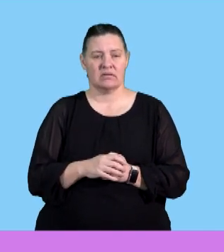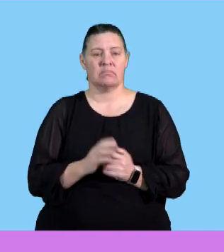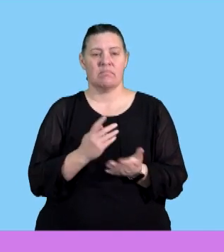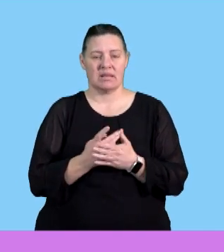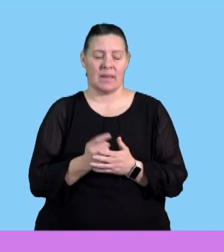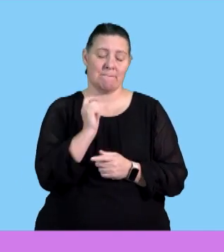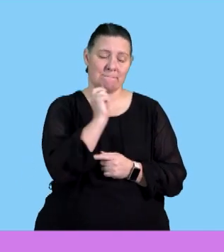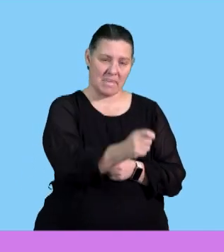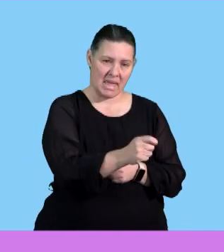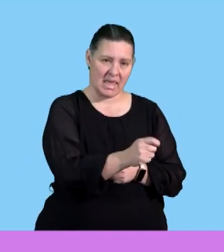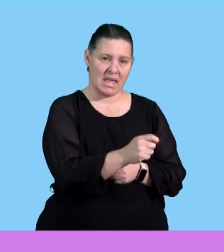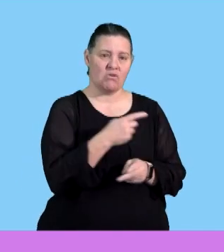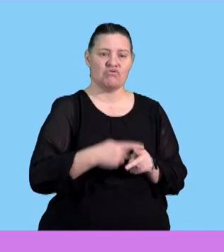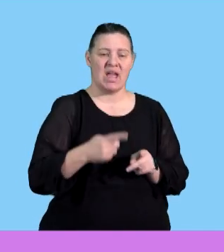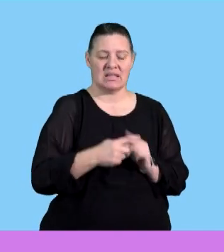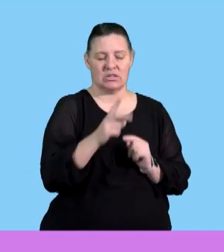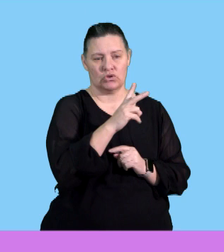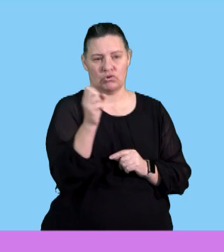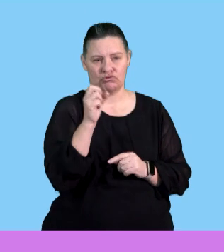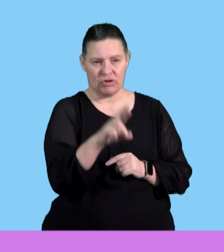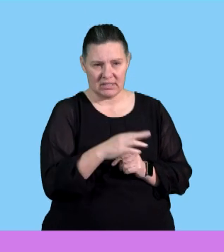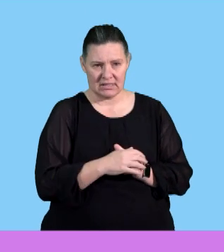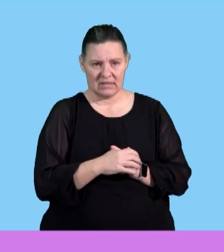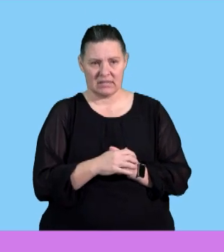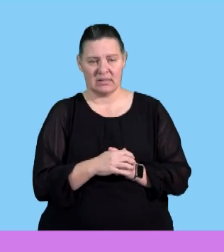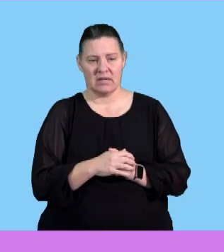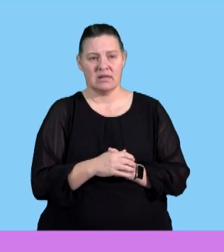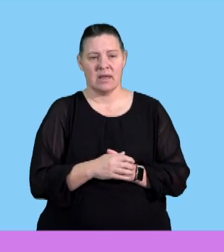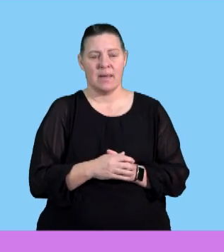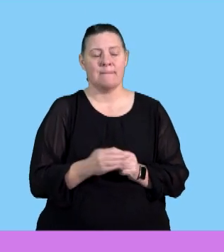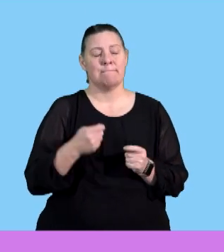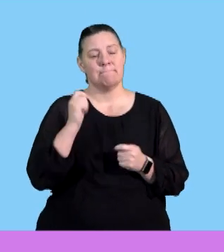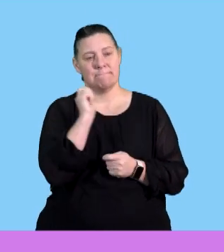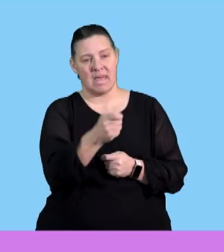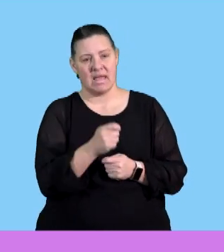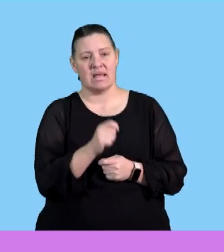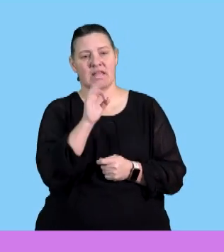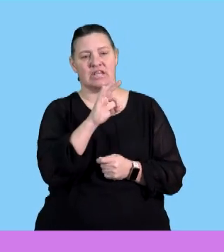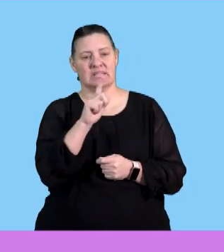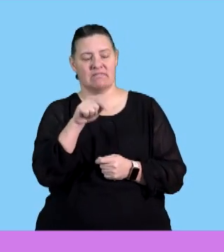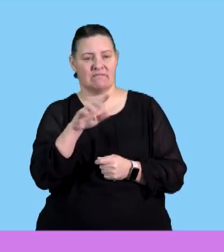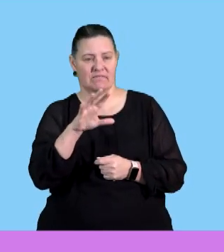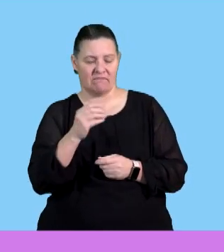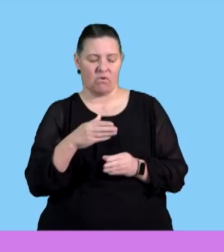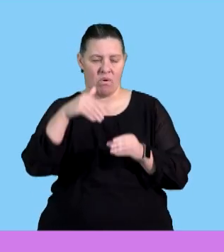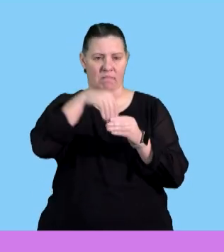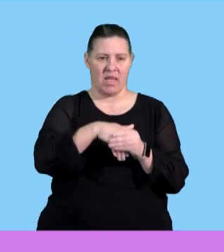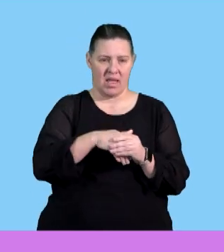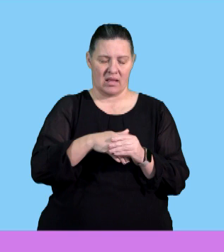1,575 Rand. She pays stall rent of 200 Rand, and she spent 37.50 Rand